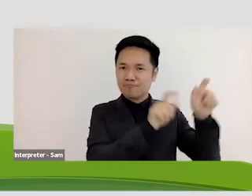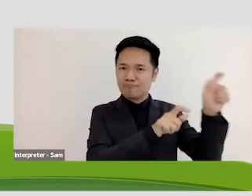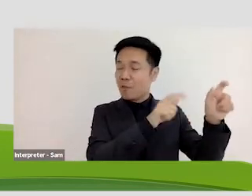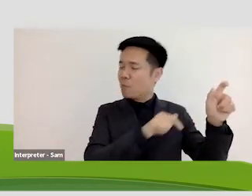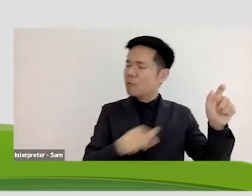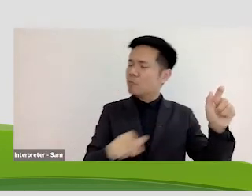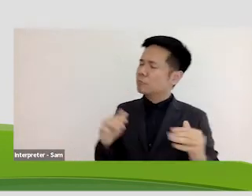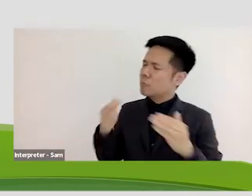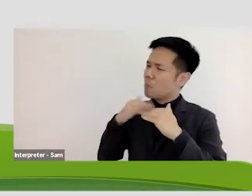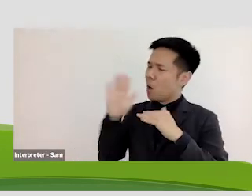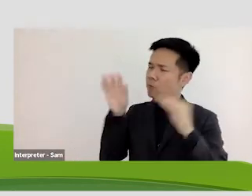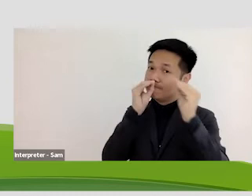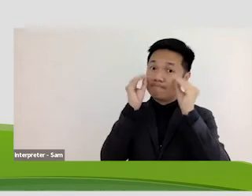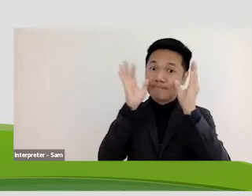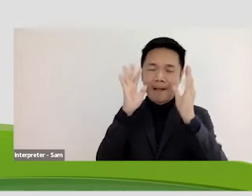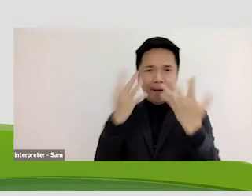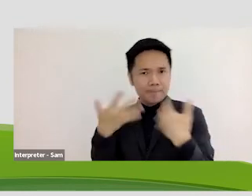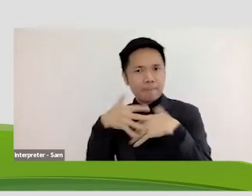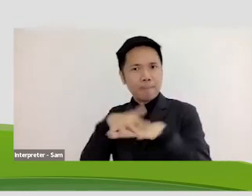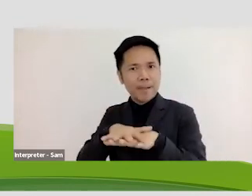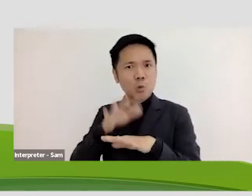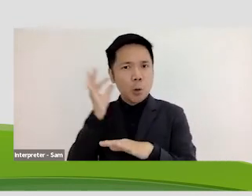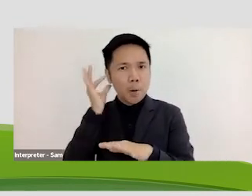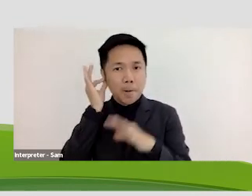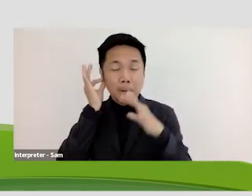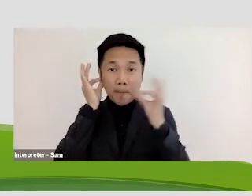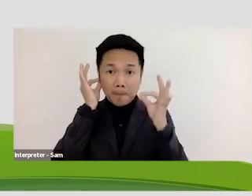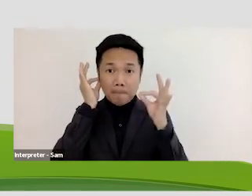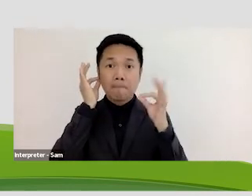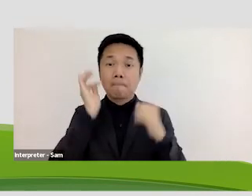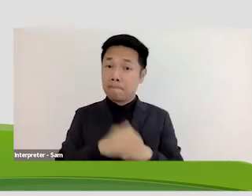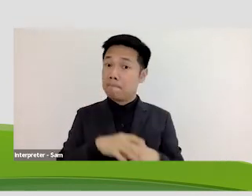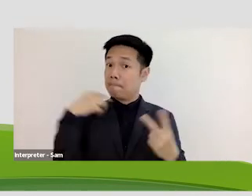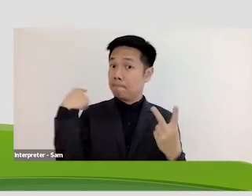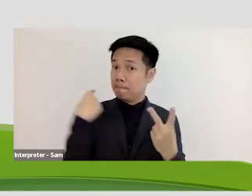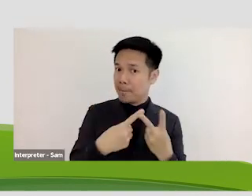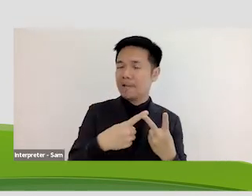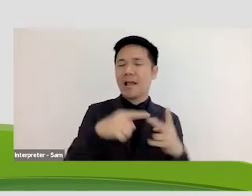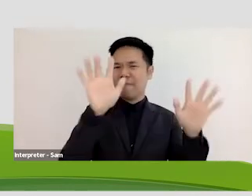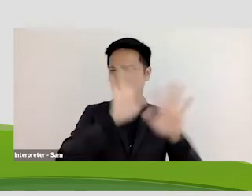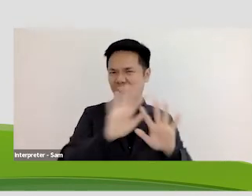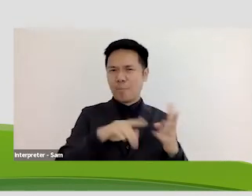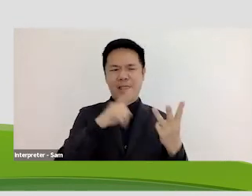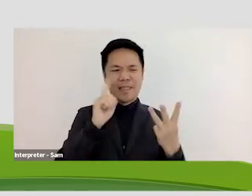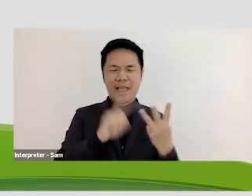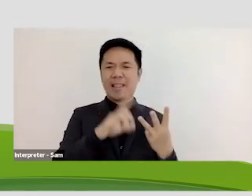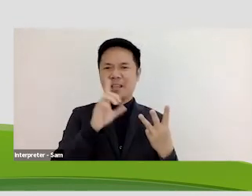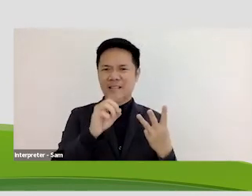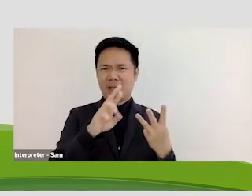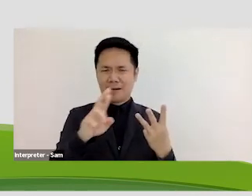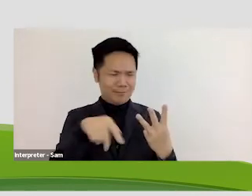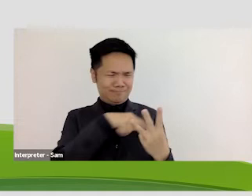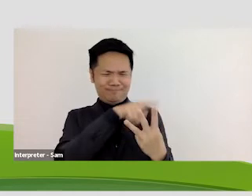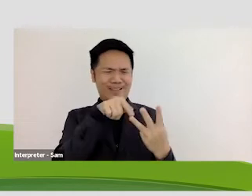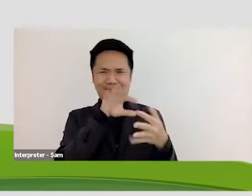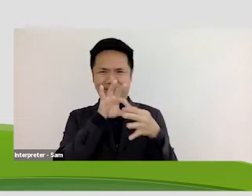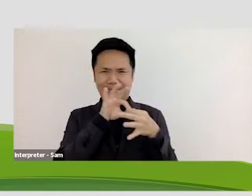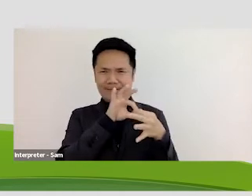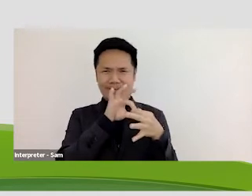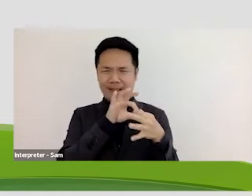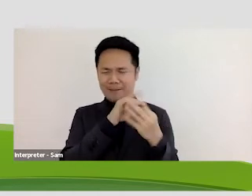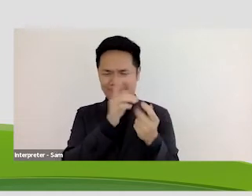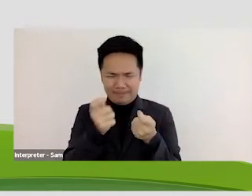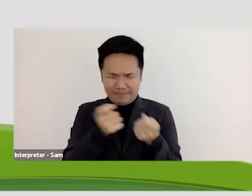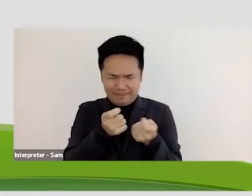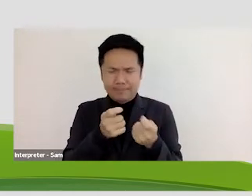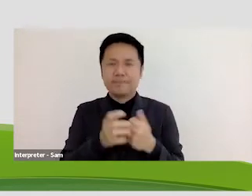awareness on gender mainstreaming and the gender and climate environment disaster nexus. Increase the share